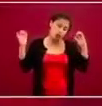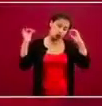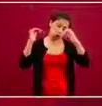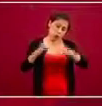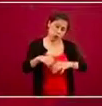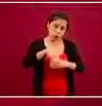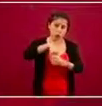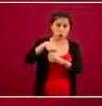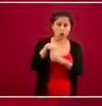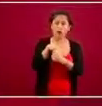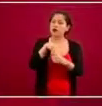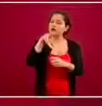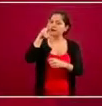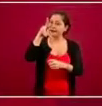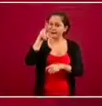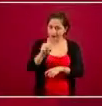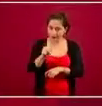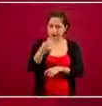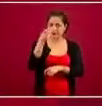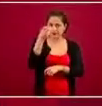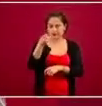course the